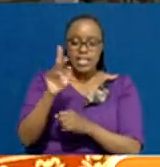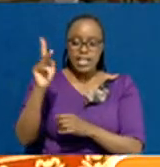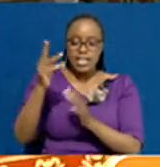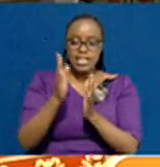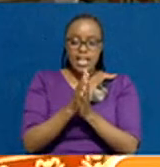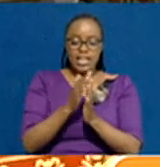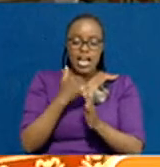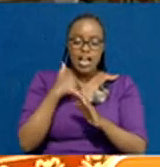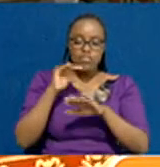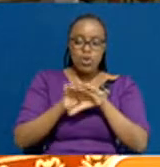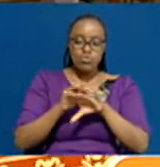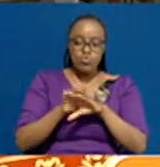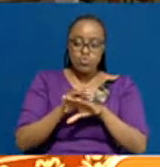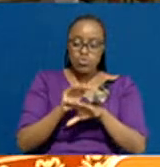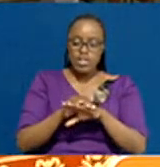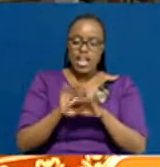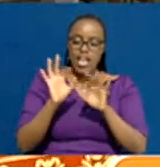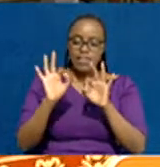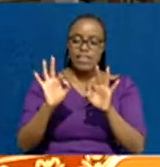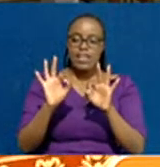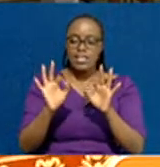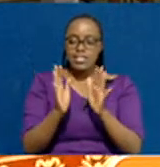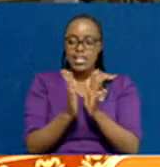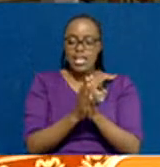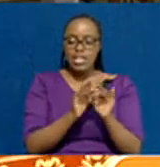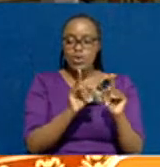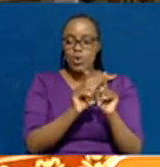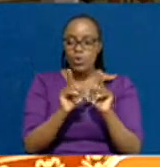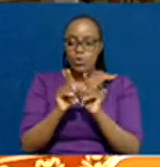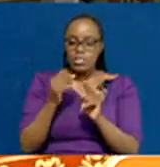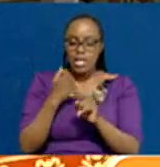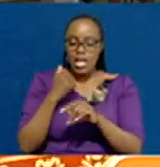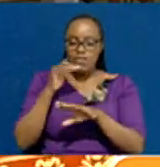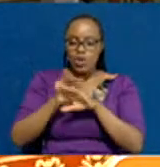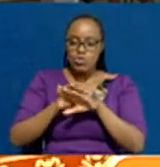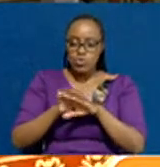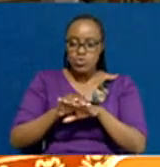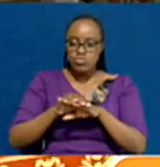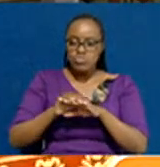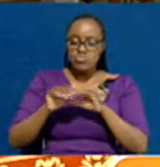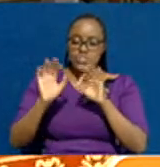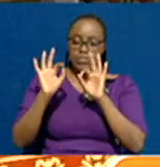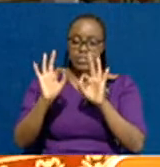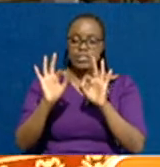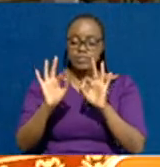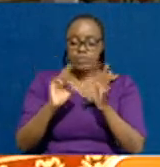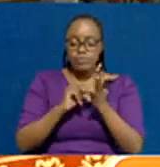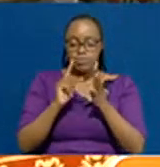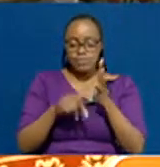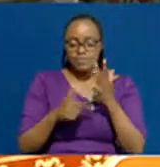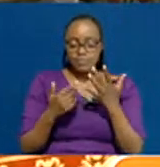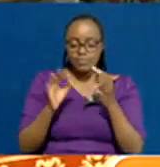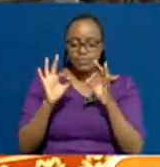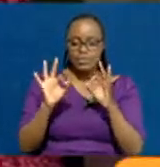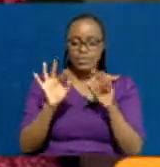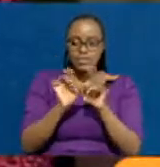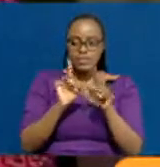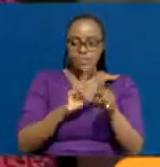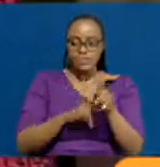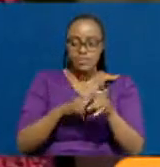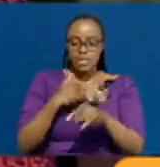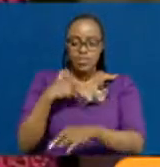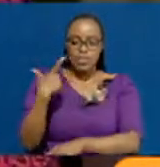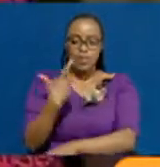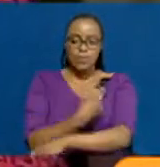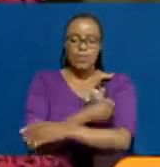very good efficacy, and they have fairly good effectiveness. So effectiveness is when you deploy the vaccine in